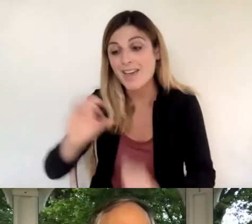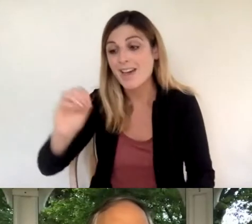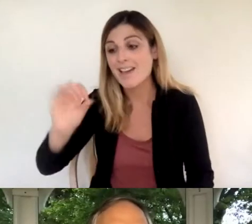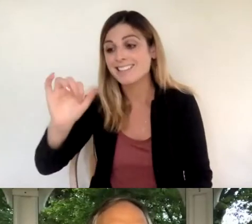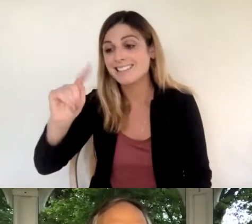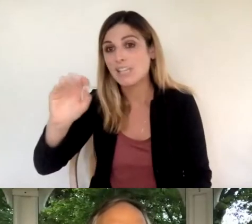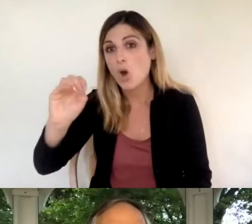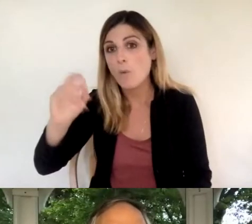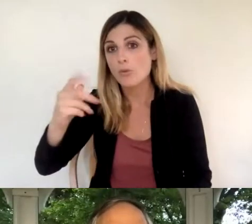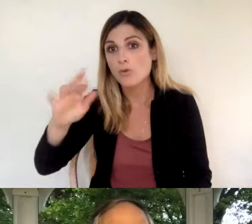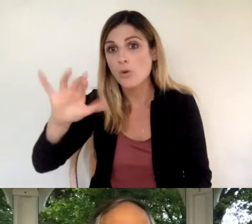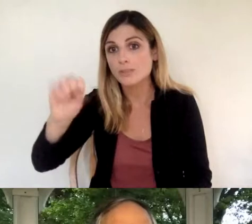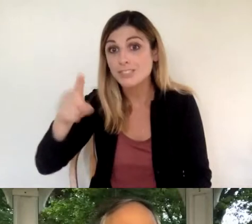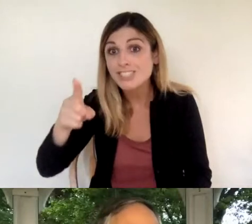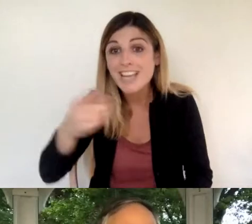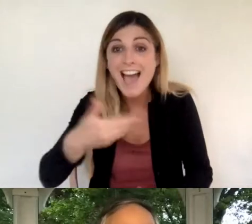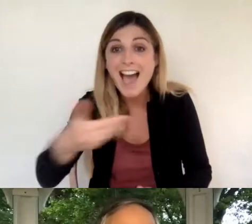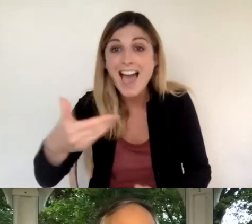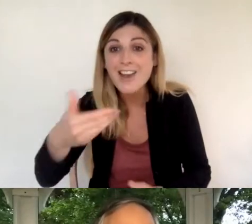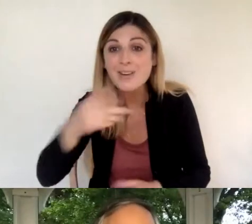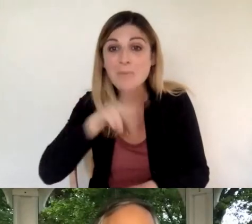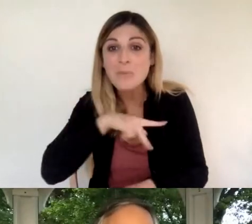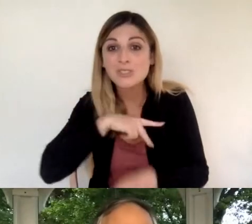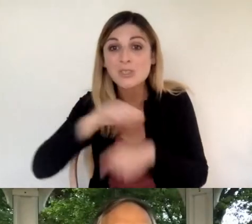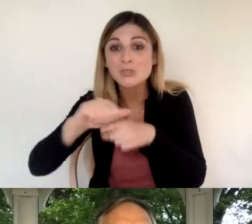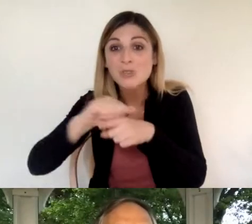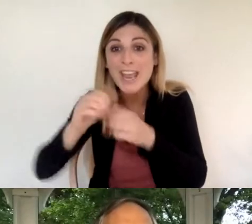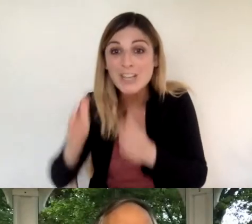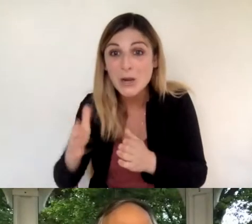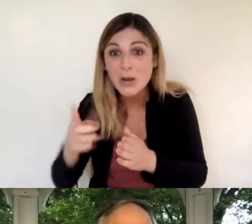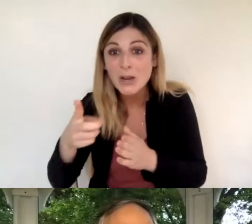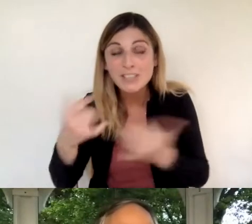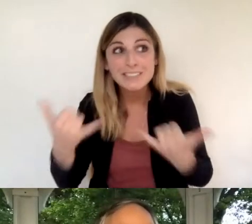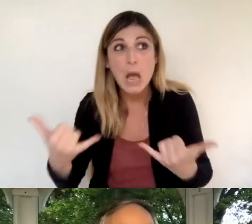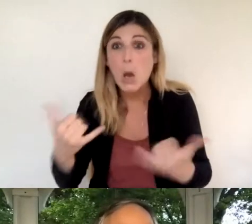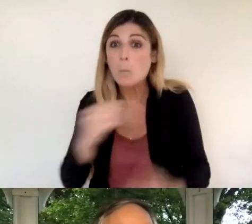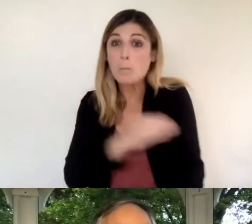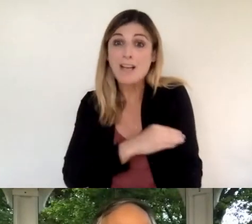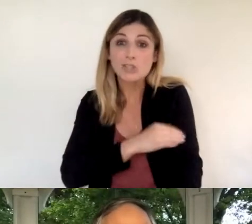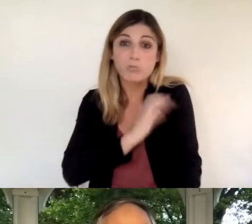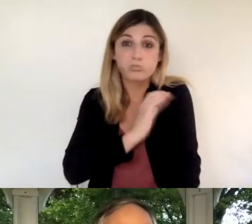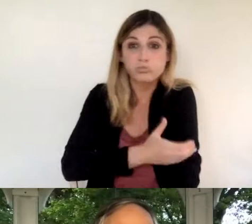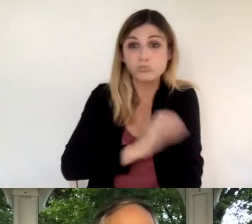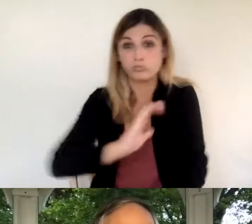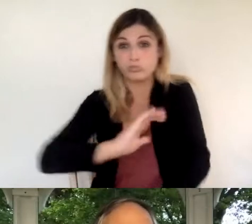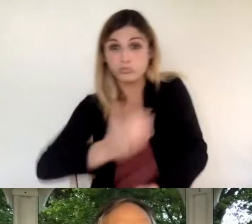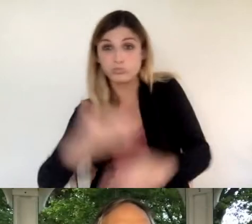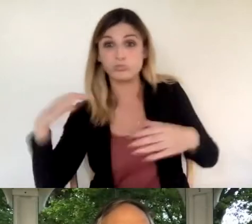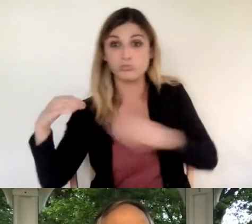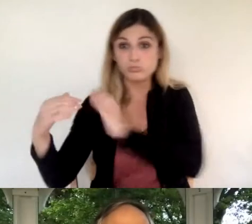week. And she has become incredibly muscular. She says she barely recognizes herself in the mirror